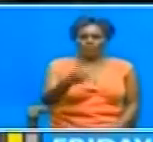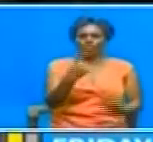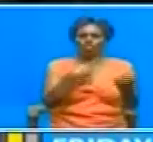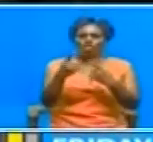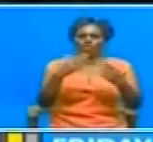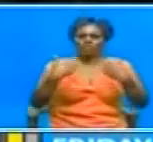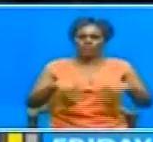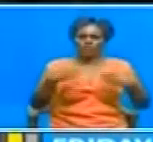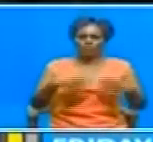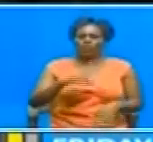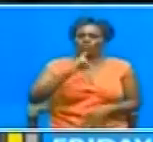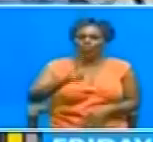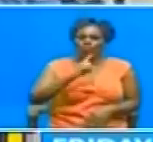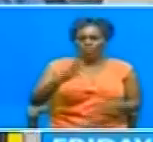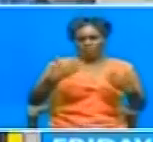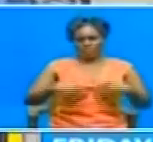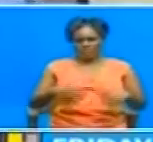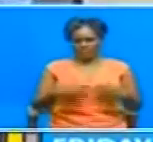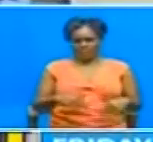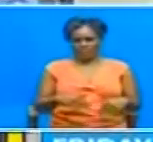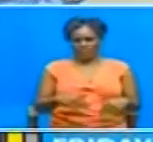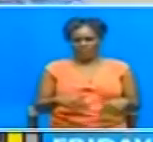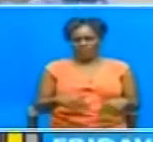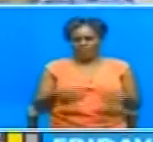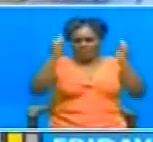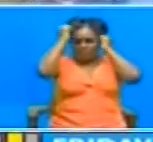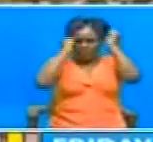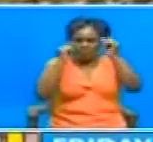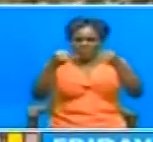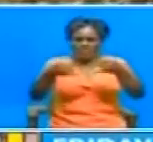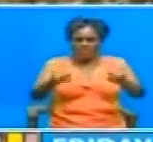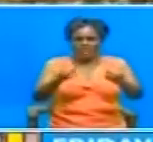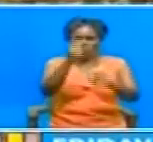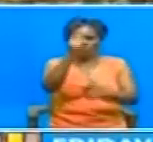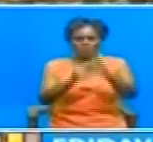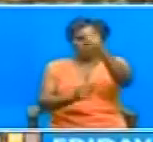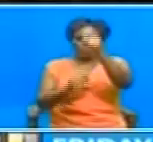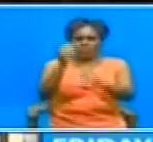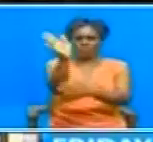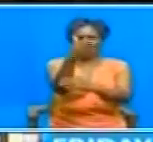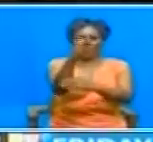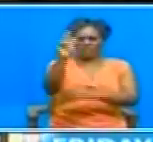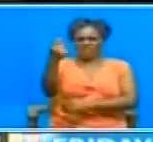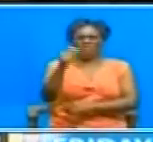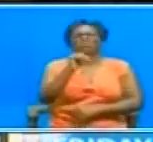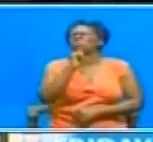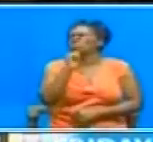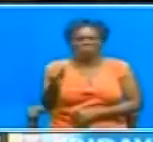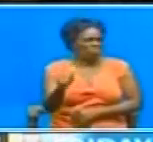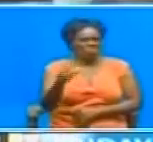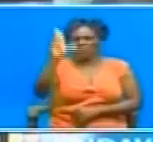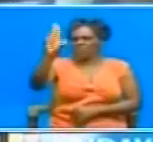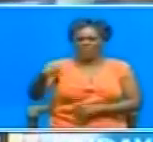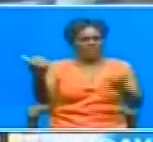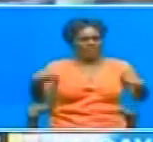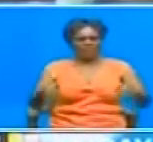people, threatening the people. What about claims that the militants attempted to hoist flags in Kenyan territory? They didn't hoist any flag, not at